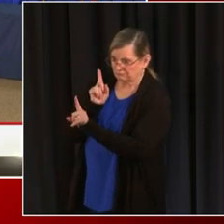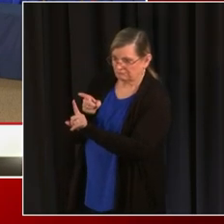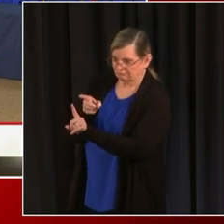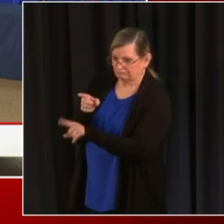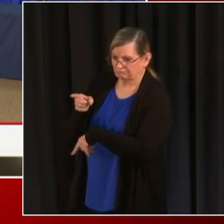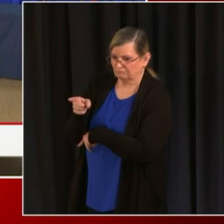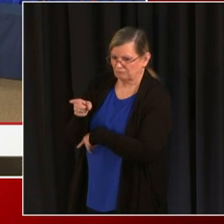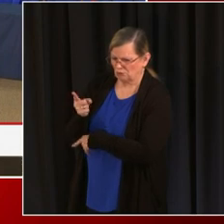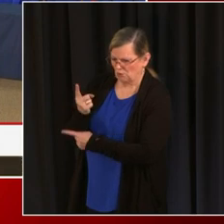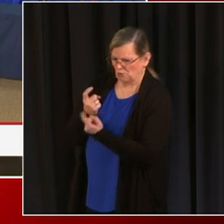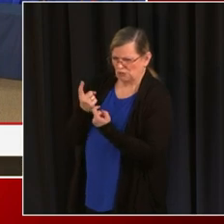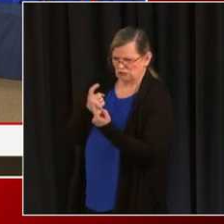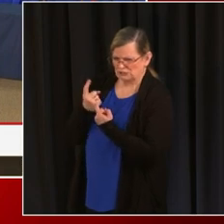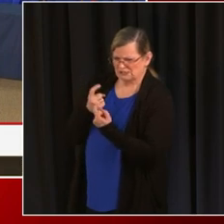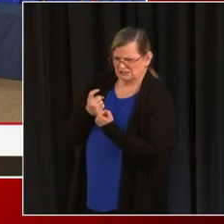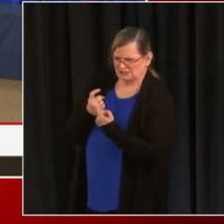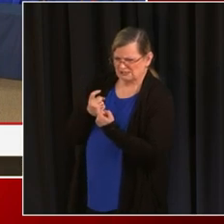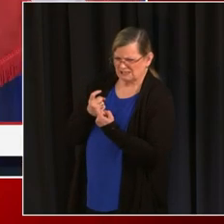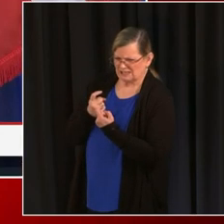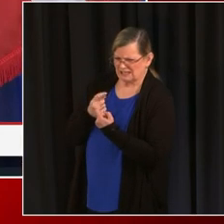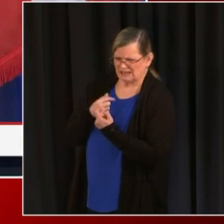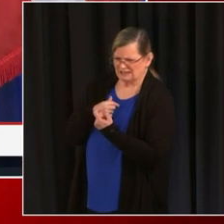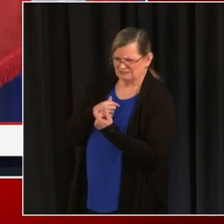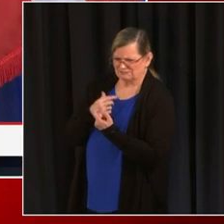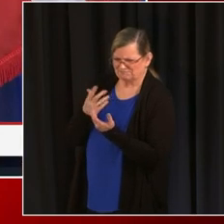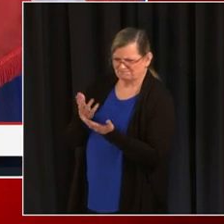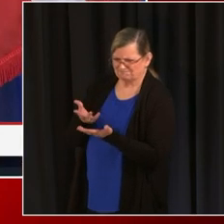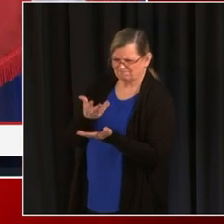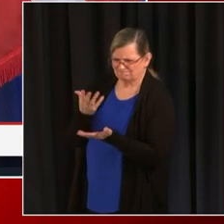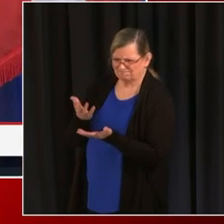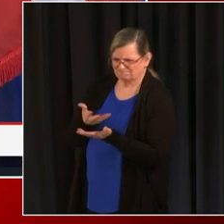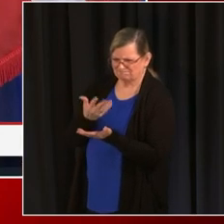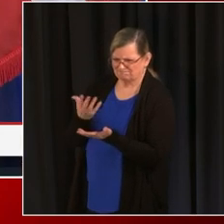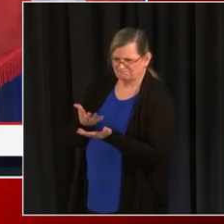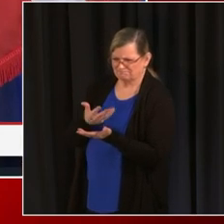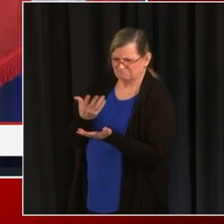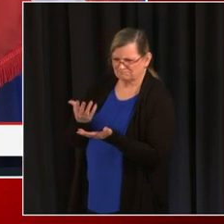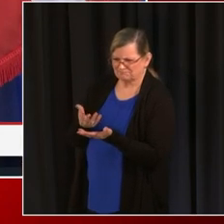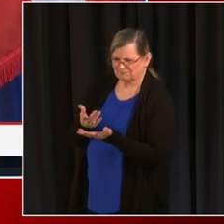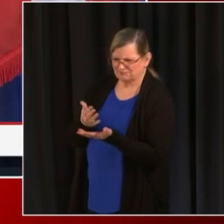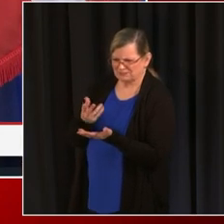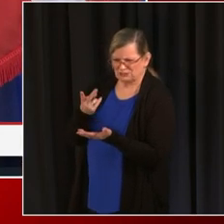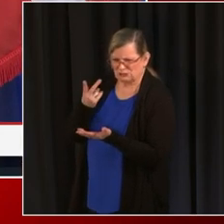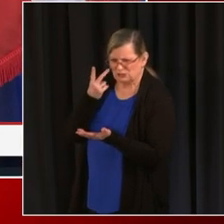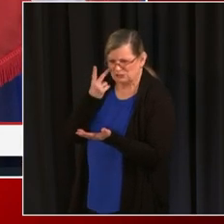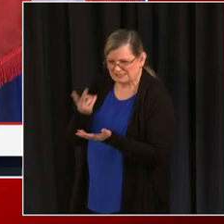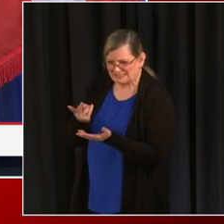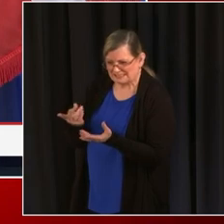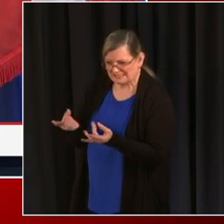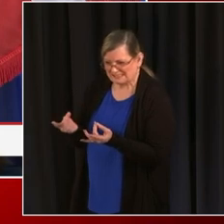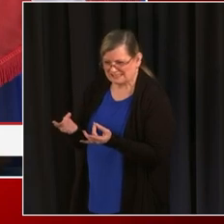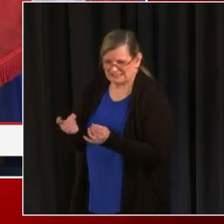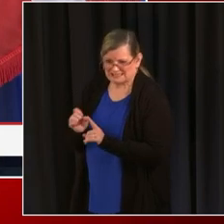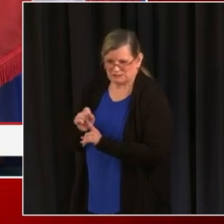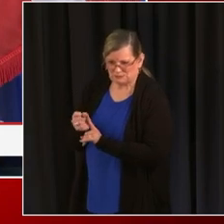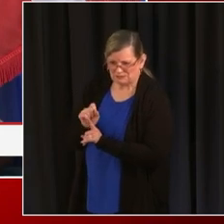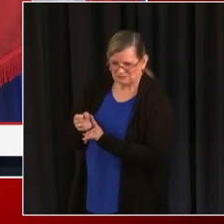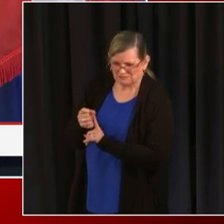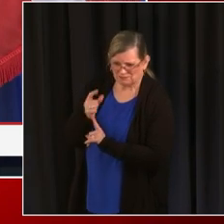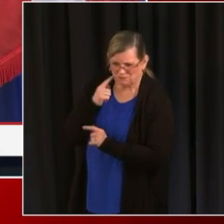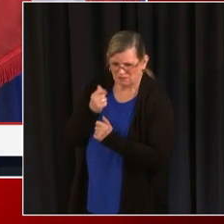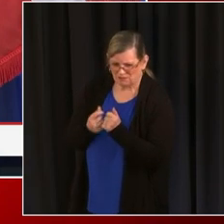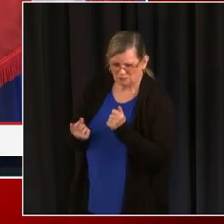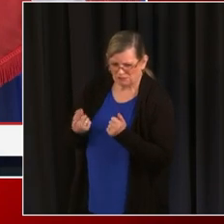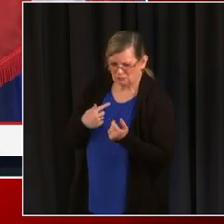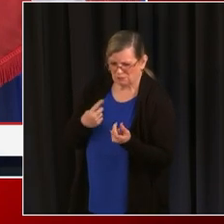the questions that have been asked today are kind of, you see the kind of tensions and trade-offs involved in everything